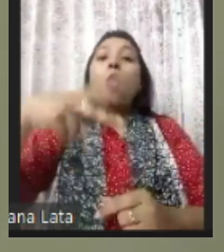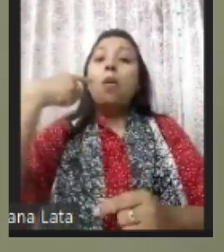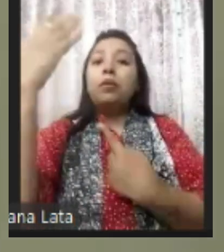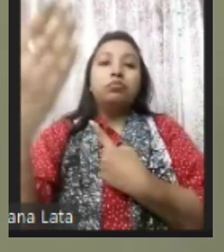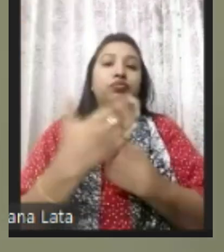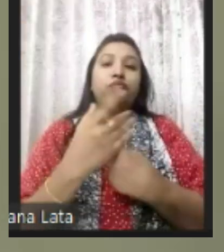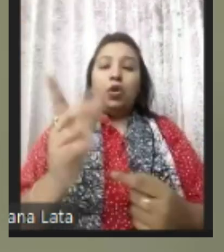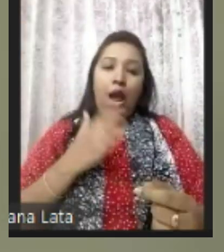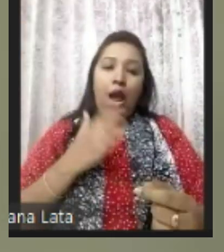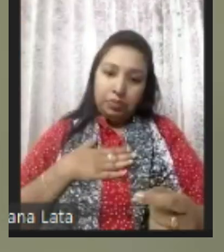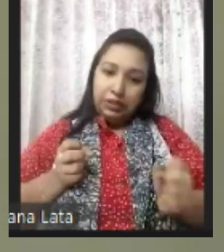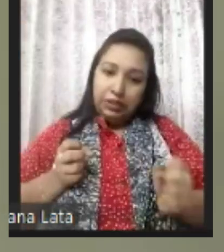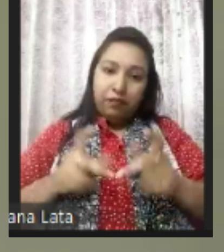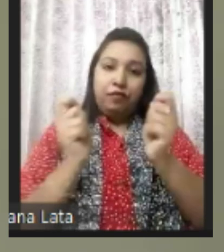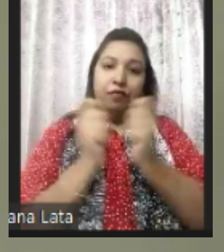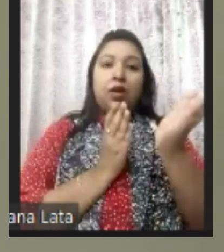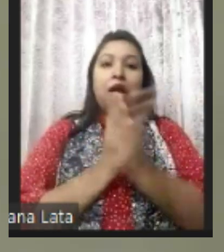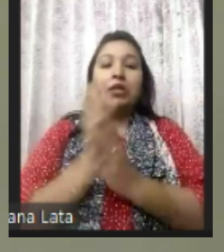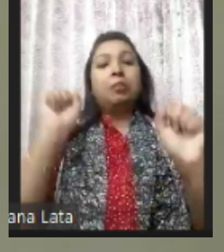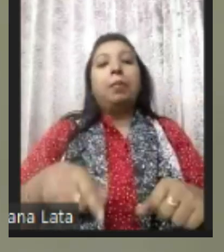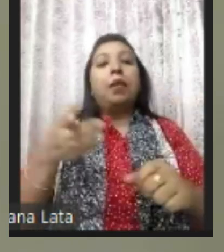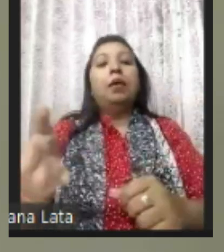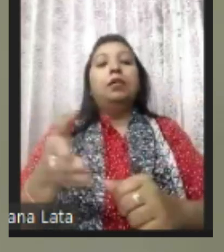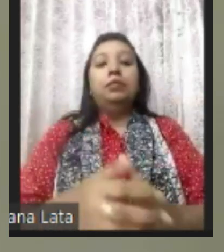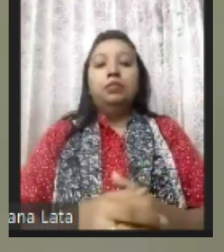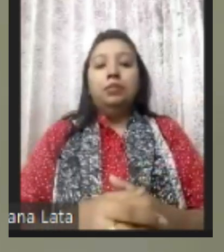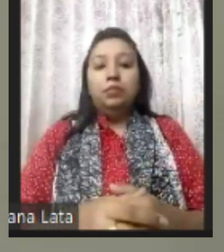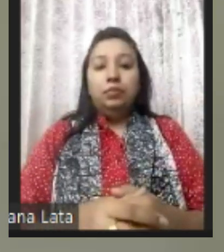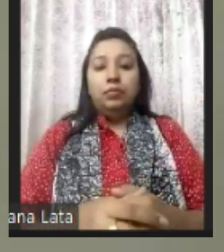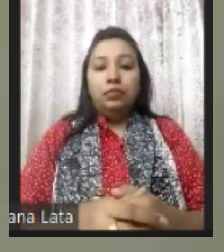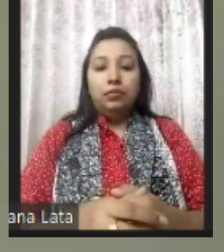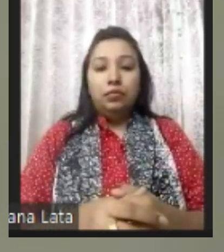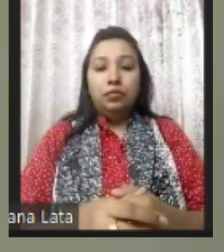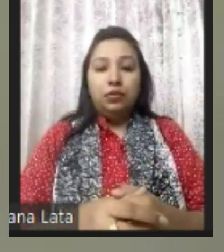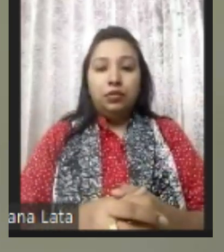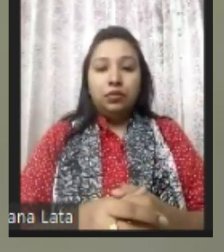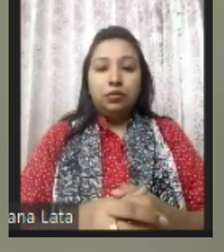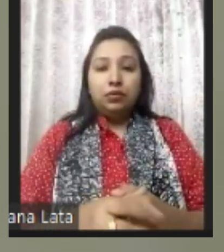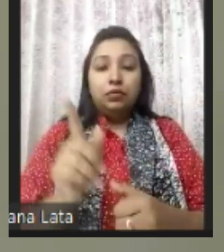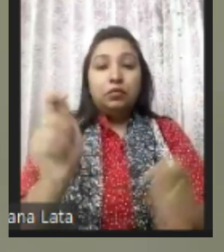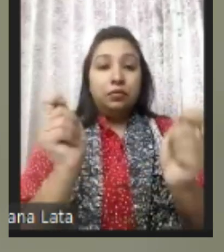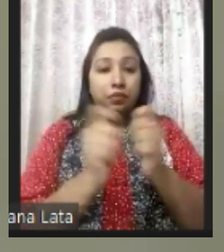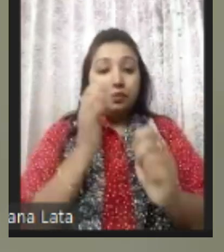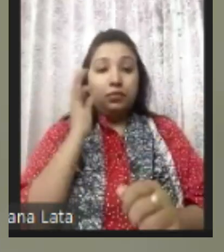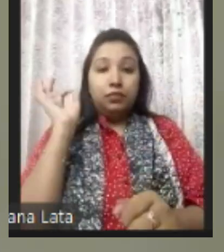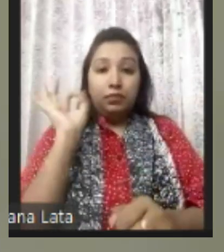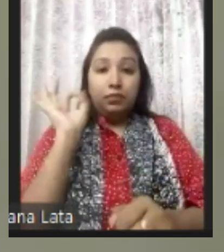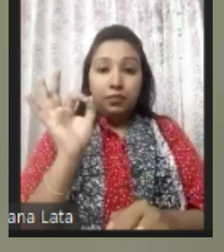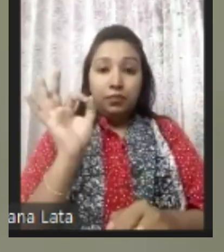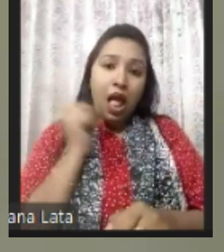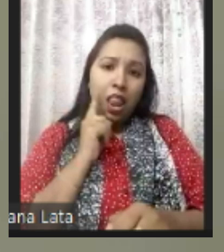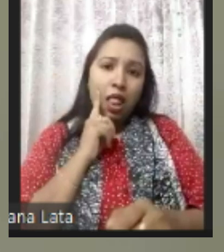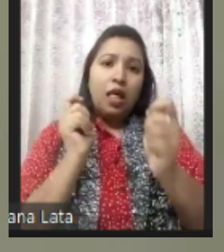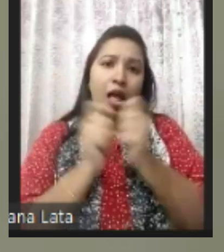leverages ICT to actually perform amazing tasks in his daily life and also guide us